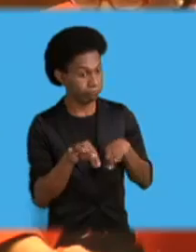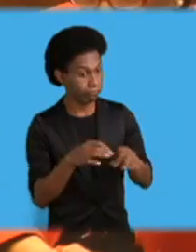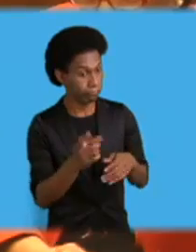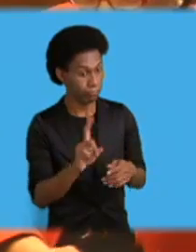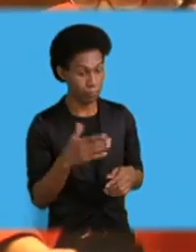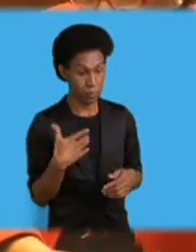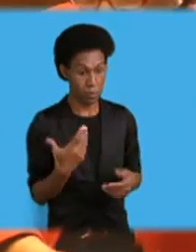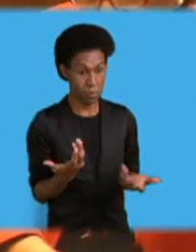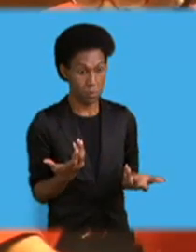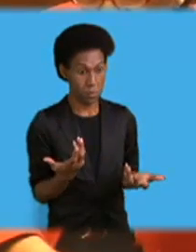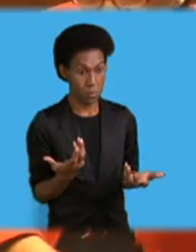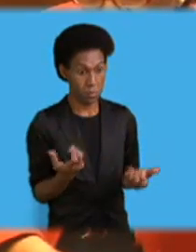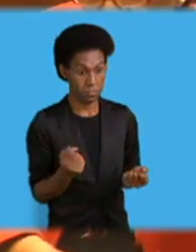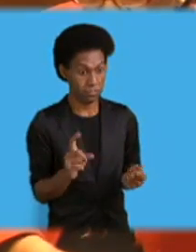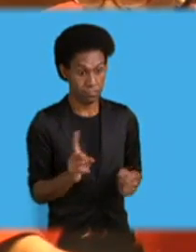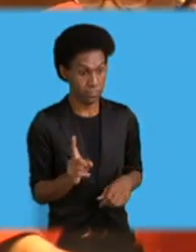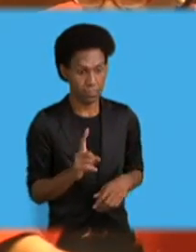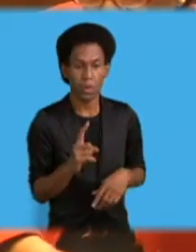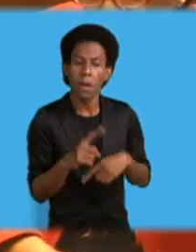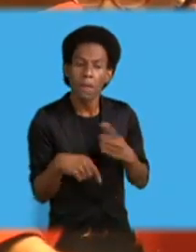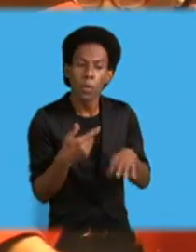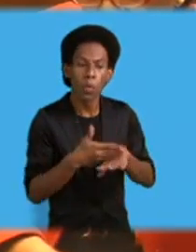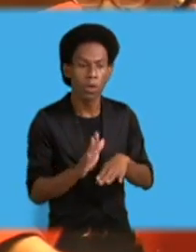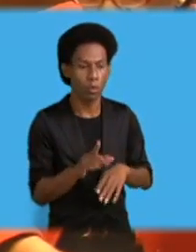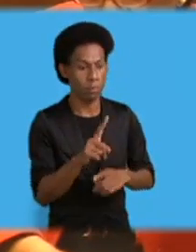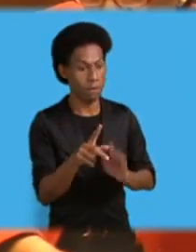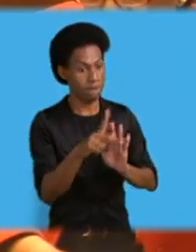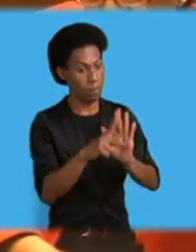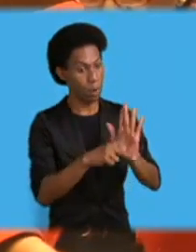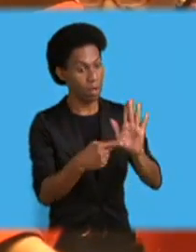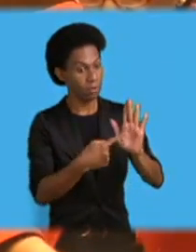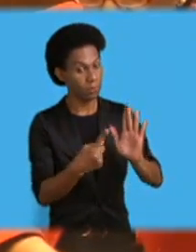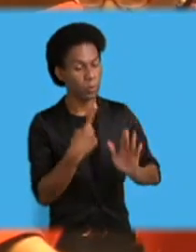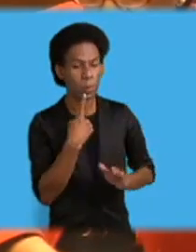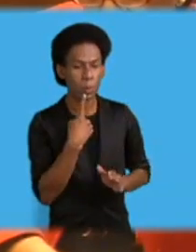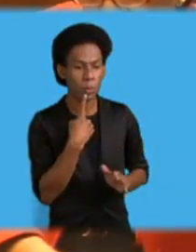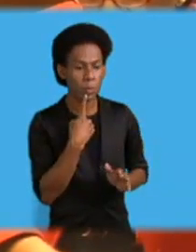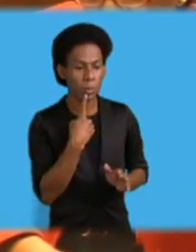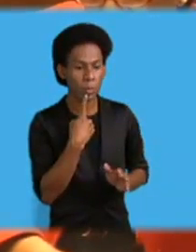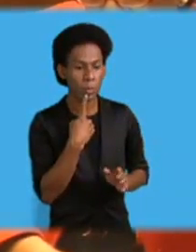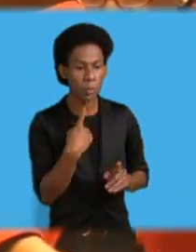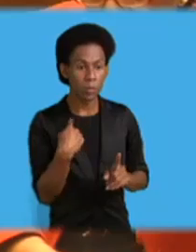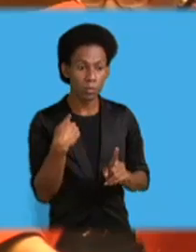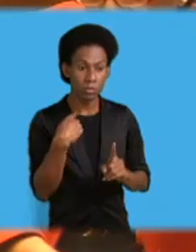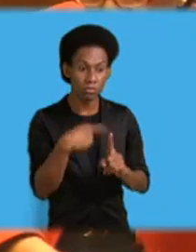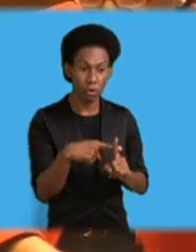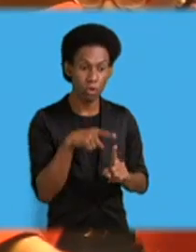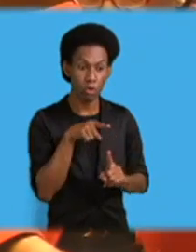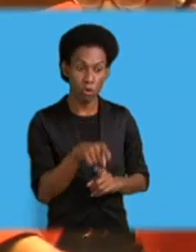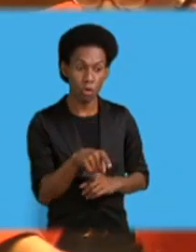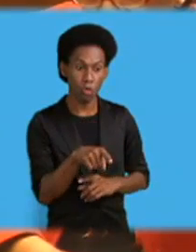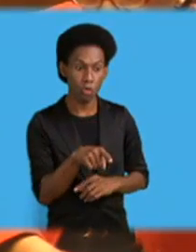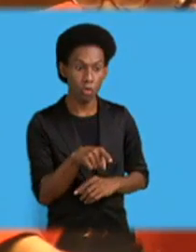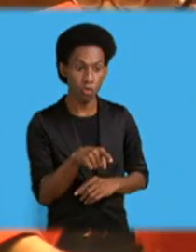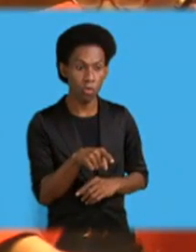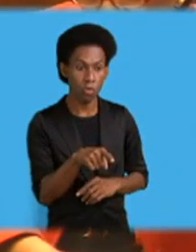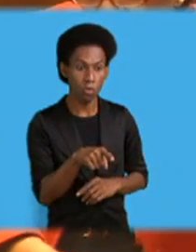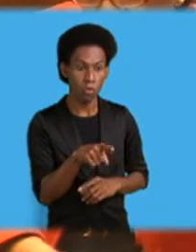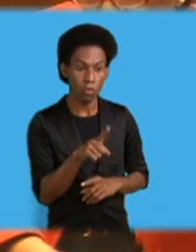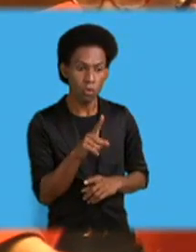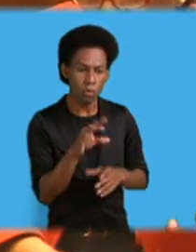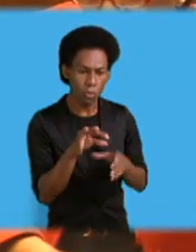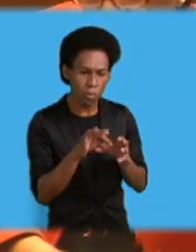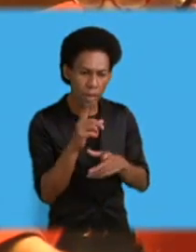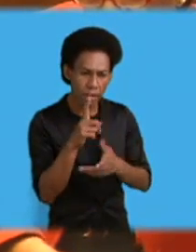regarding these new policies of REDD+ and carbon emissions and all that, because you've just stated that there's a huge amount of